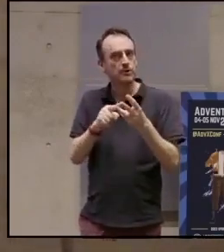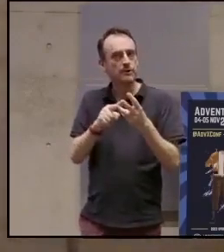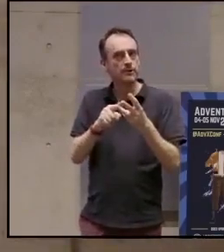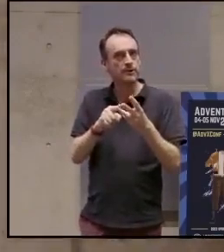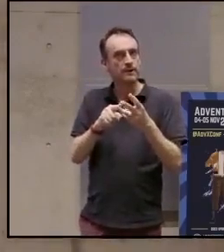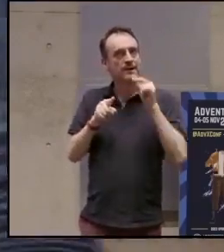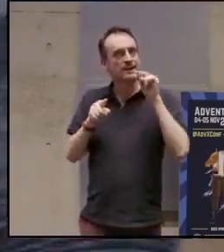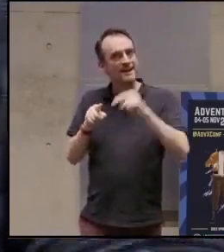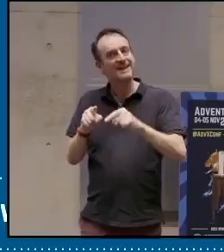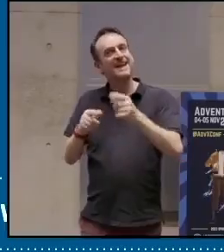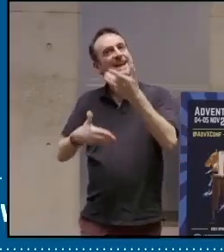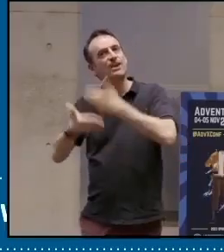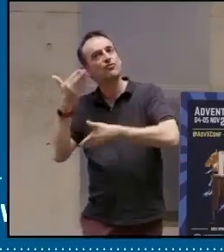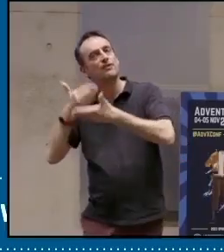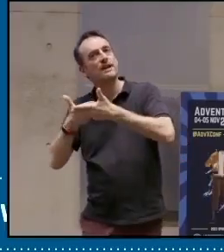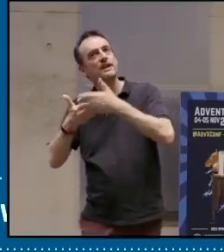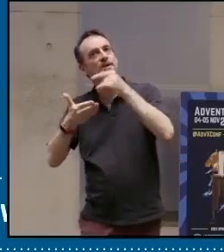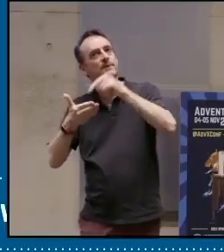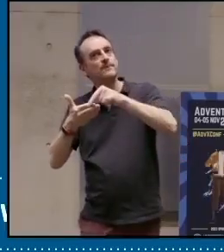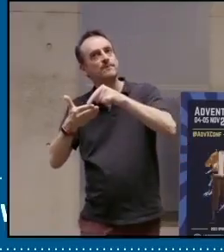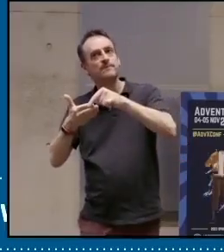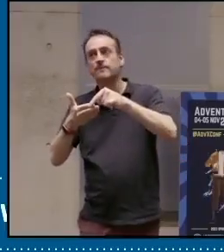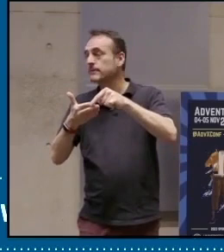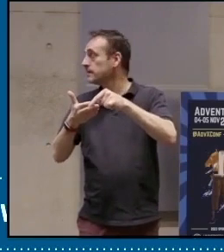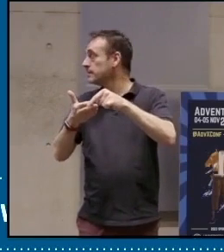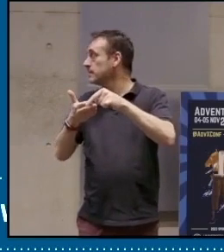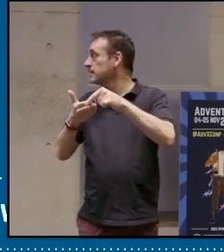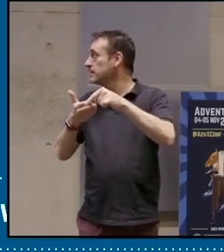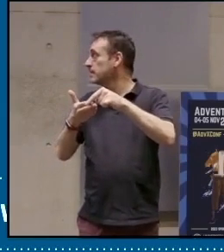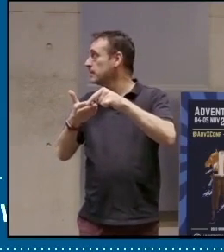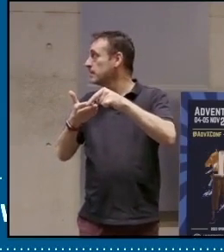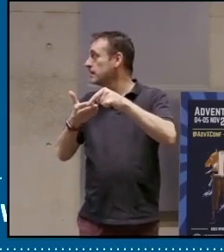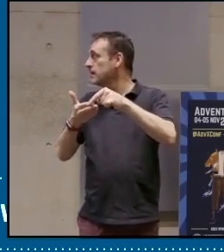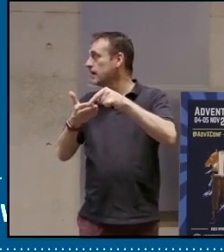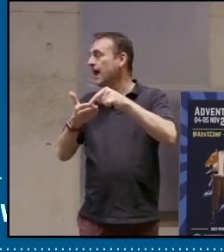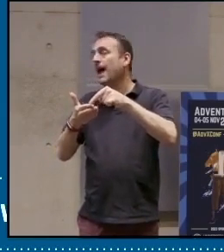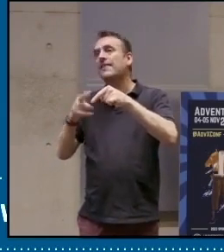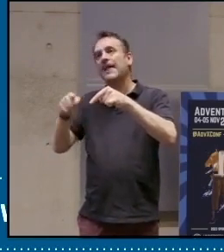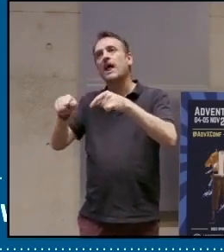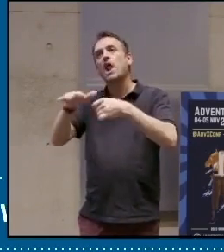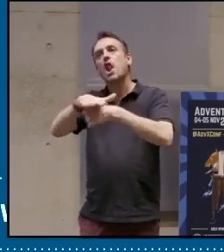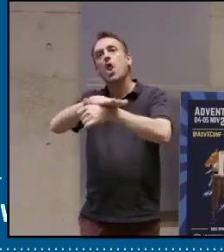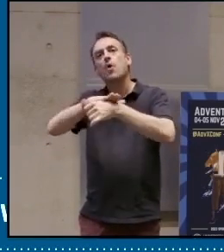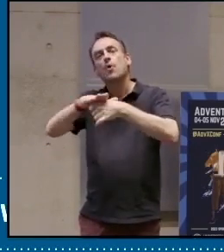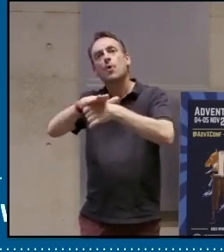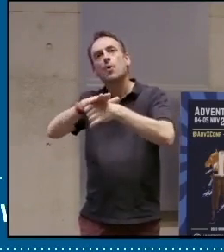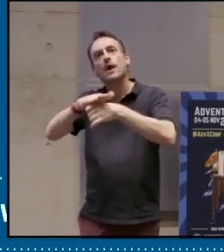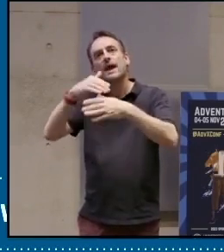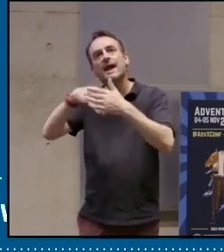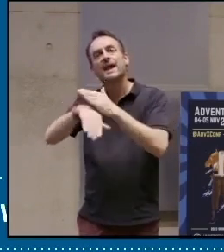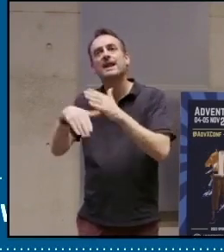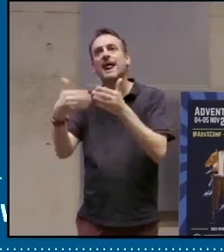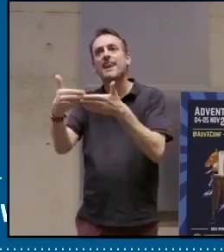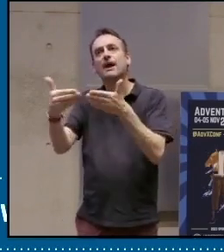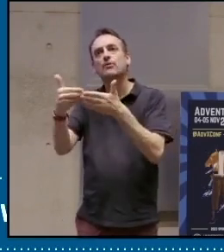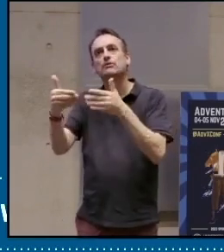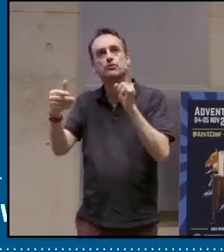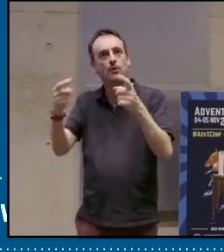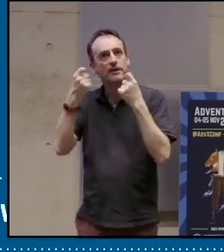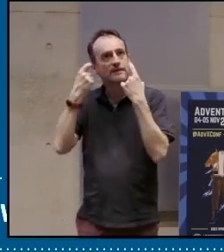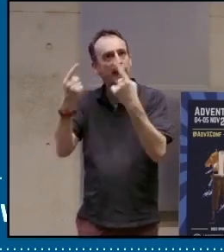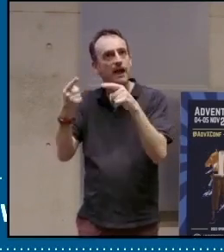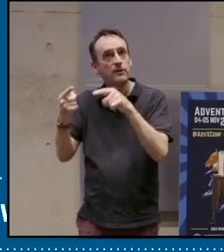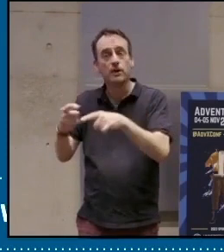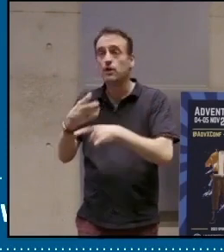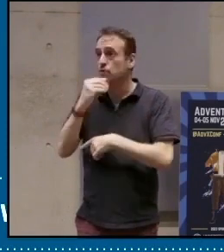from a part of the world that has, this part of the world, right, that has published something in a language you can read. You can use bibliographies, you can use